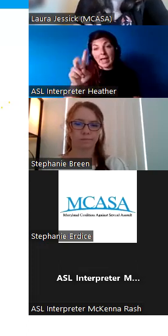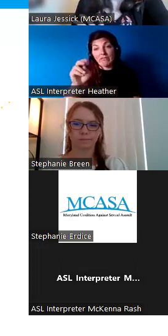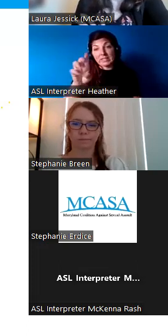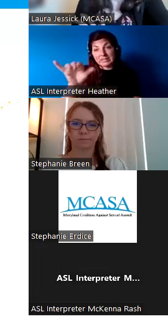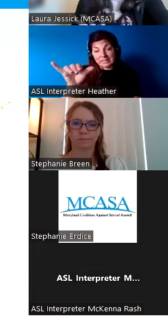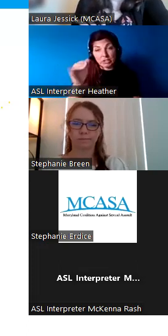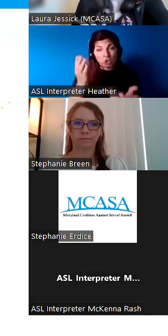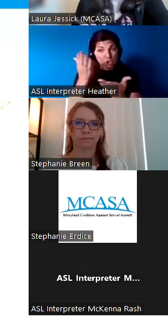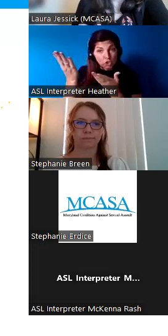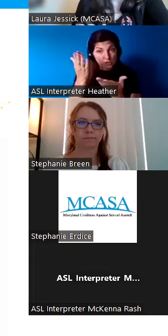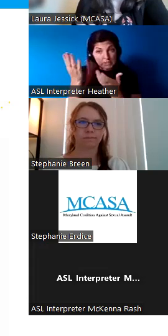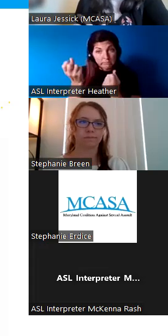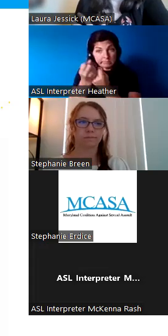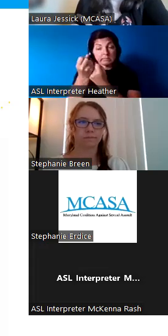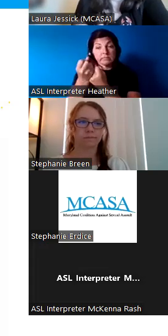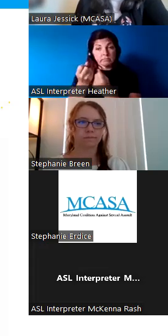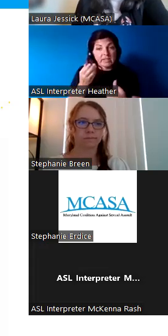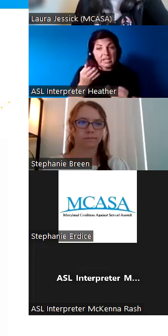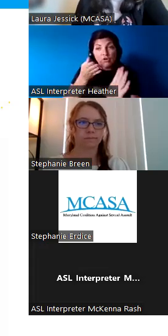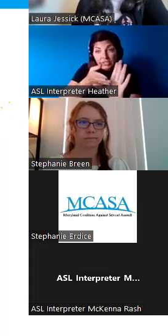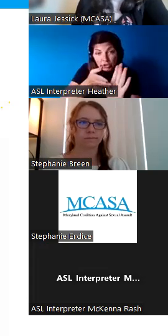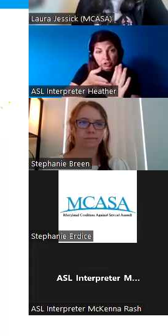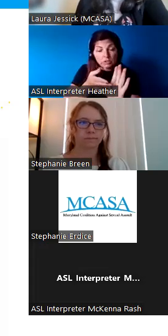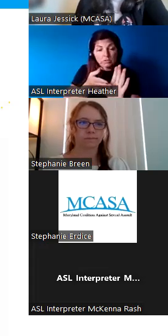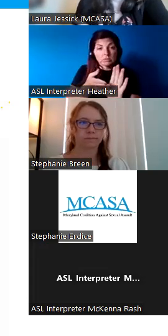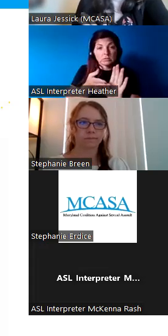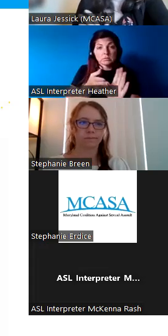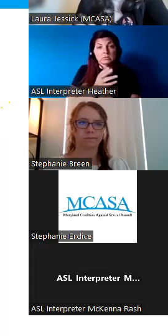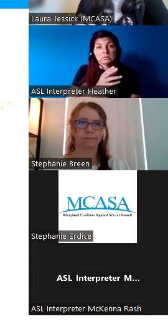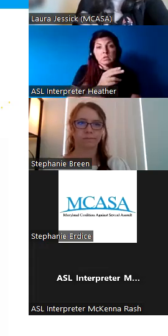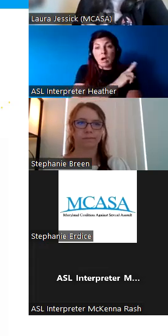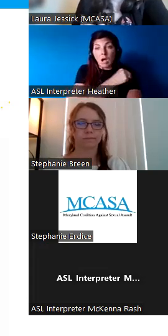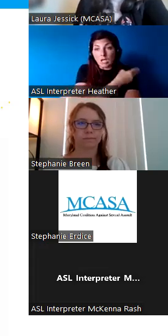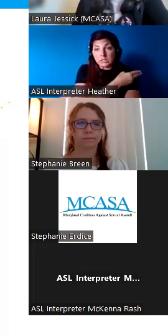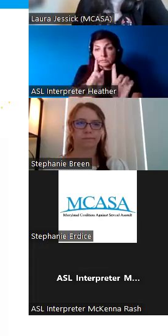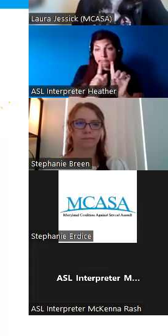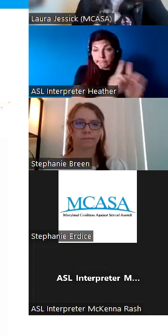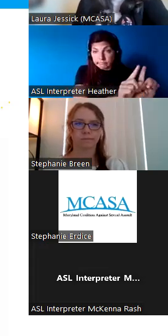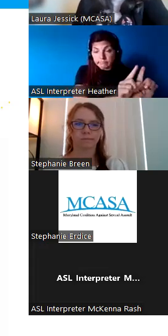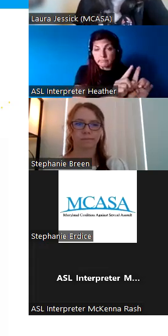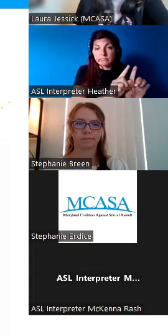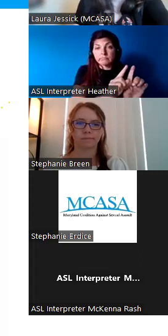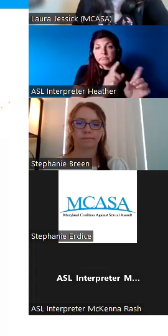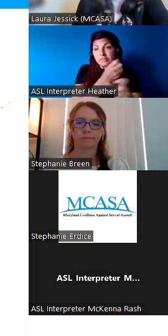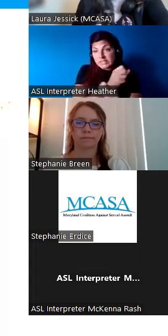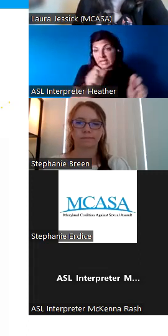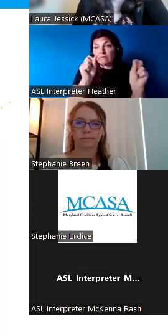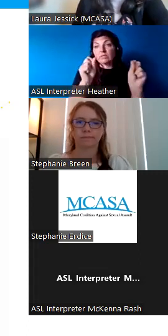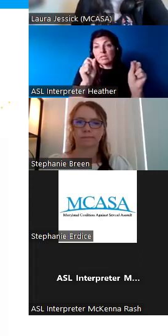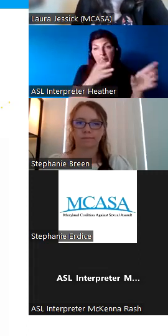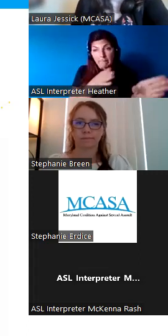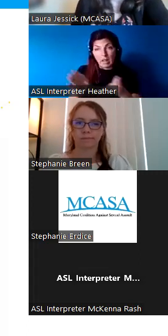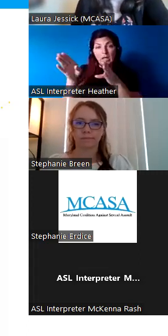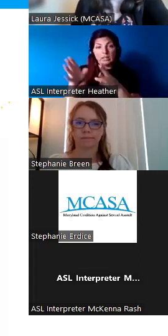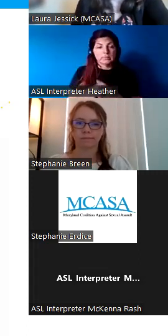services, which can crisis intervention to hospital accompaniment, or helping address things like safety and planning.